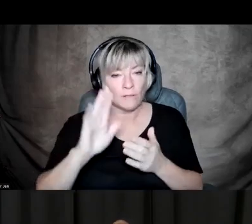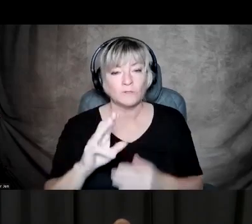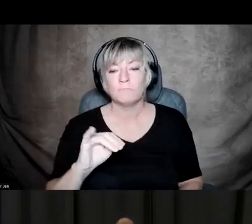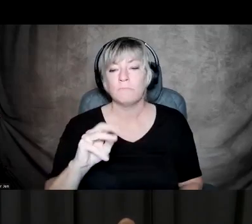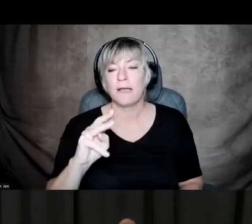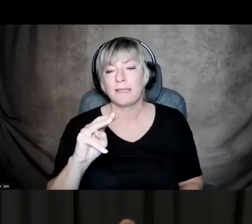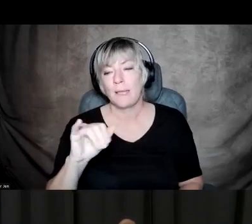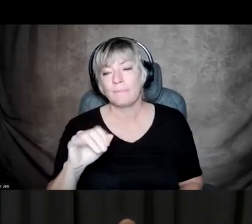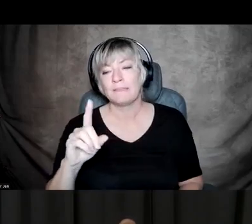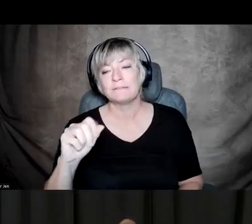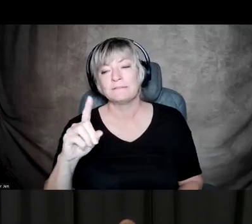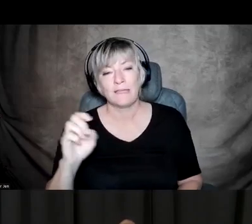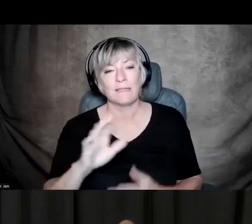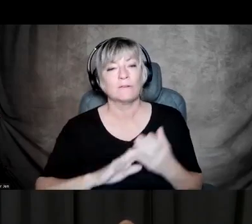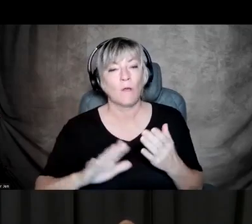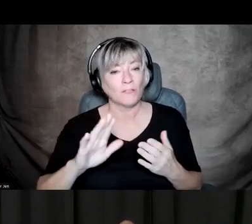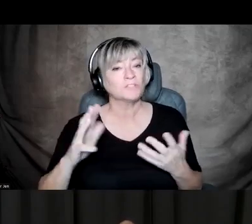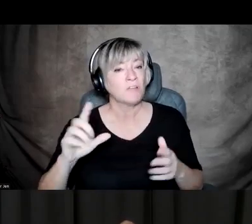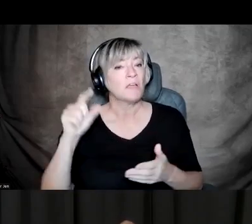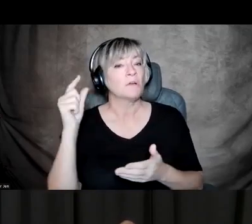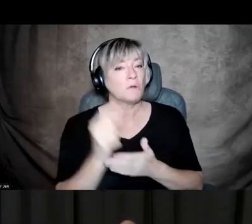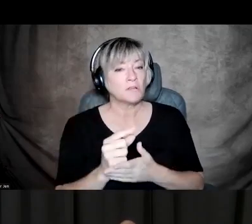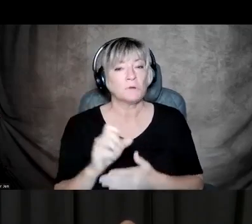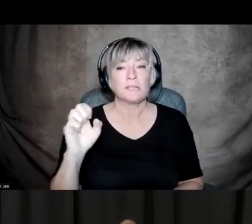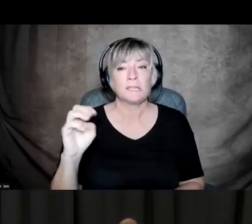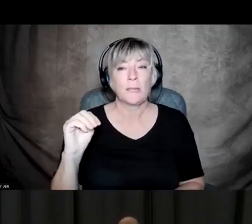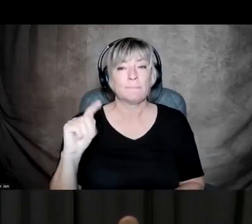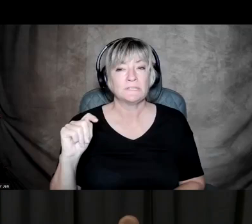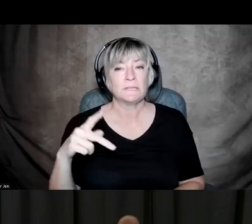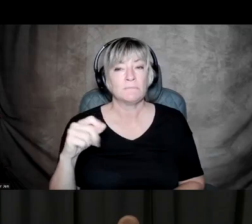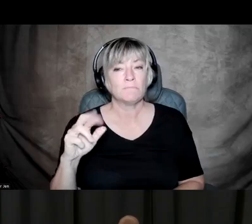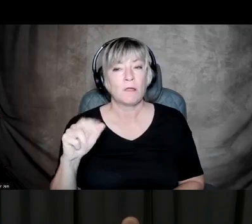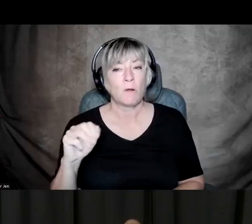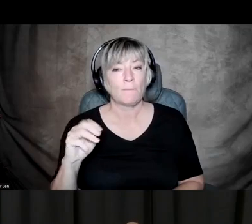Miami-Dade College, and then I'll graduate as an EMT paramedic.